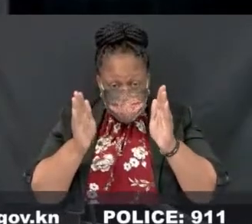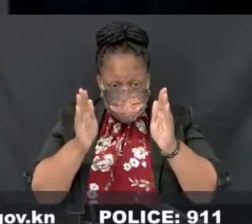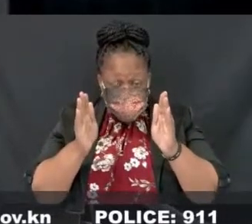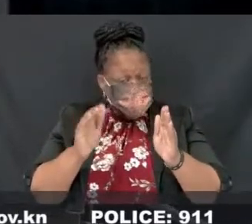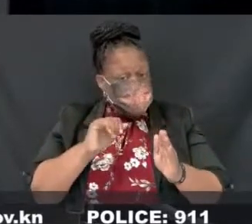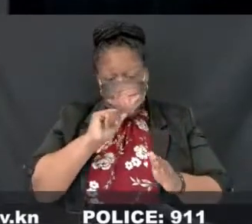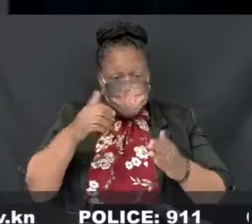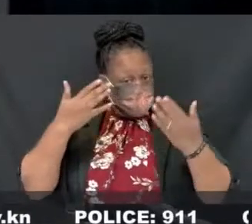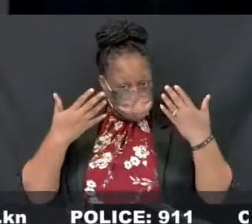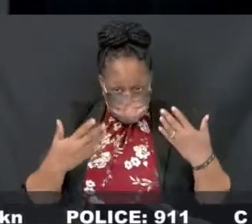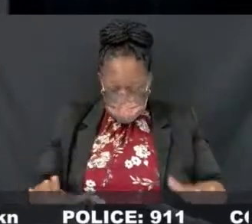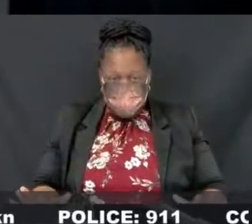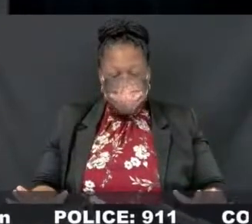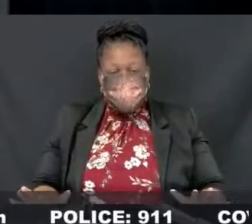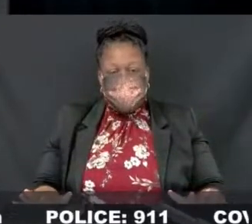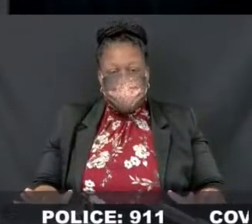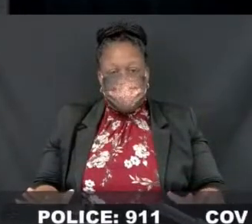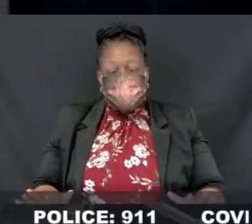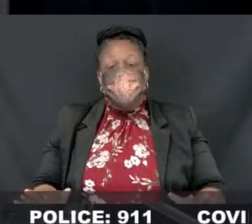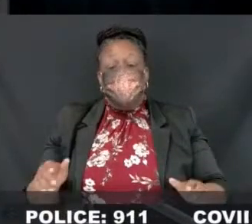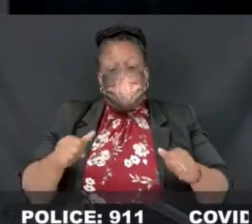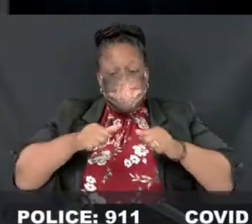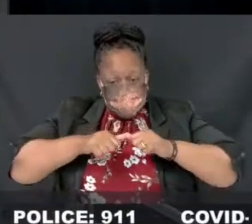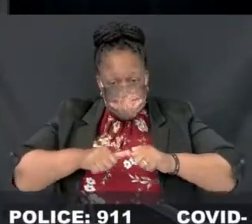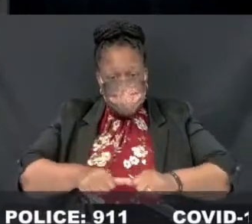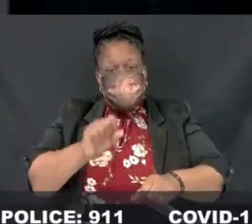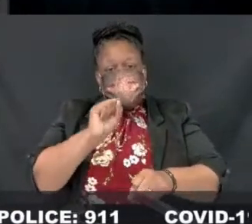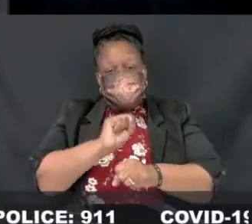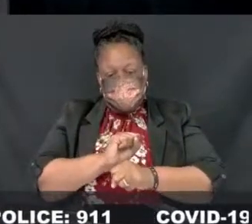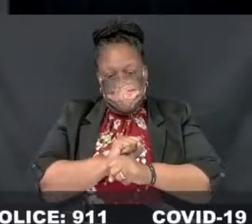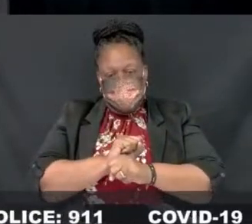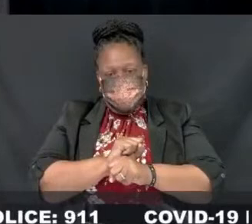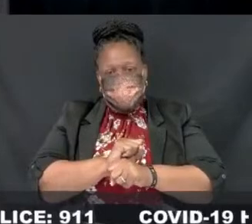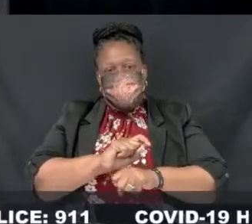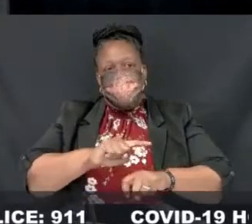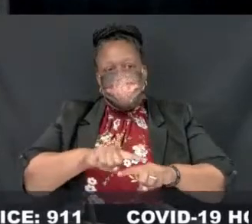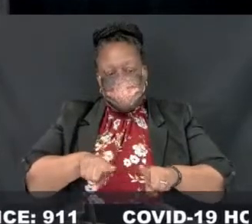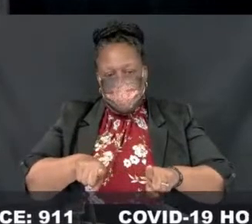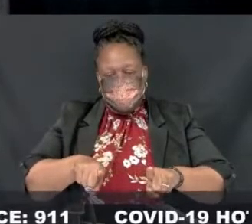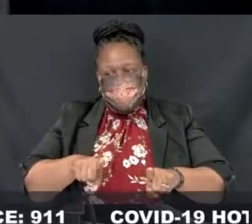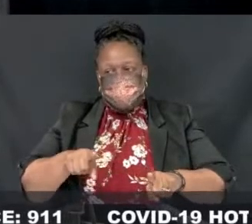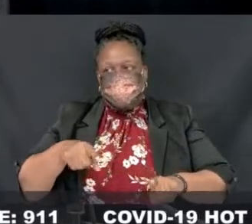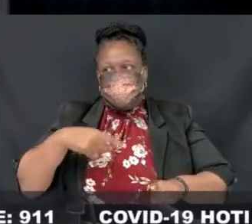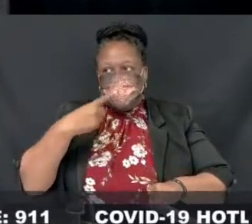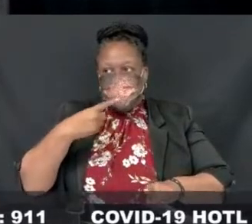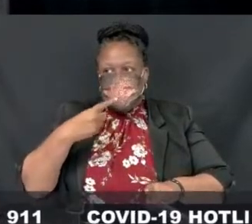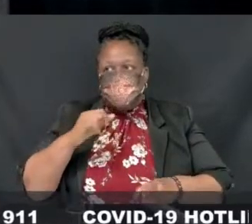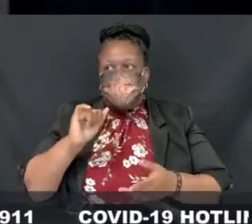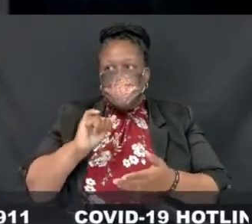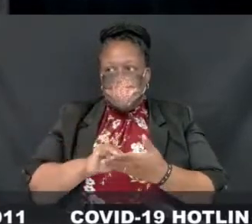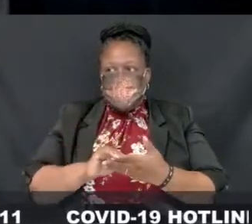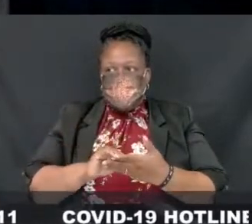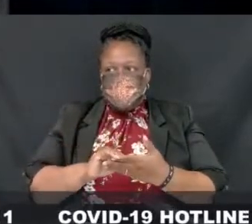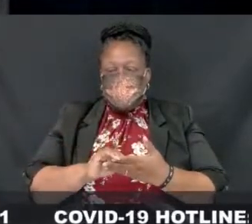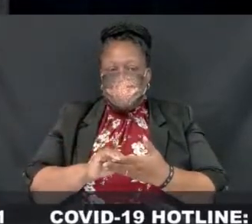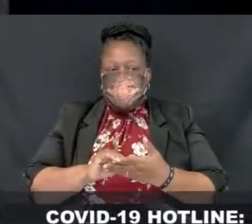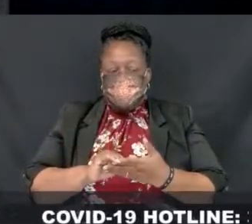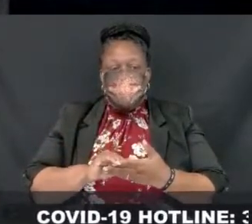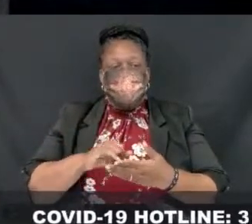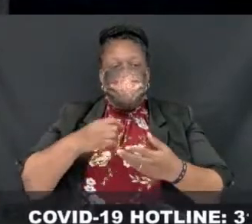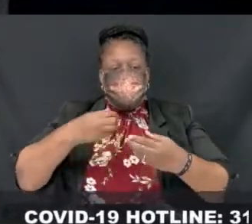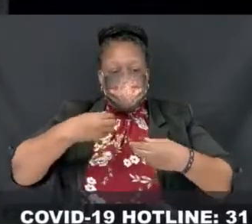over. We want to continue to work behind the lines. However, I must end by saying that we went through a